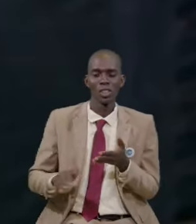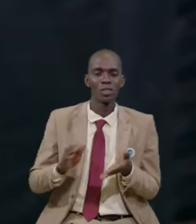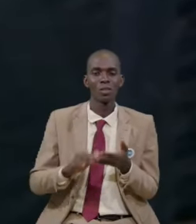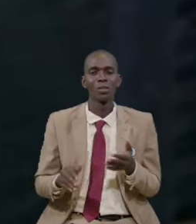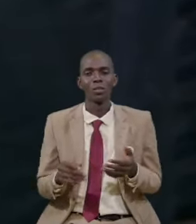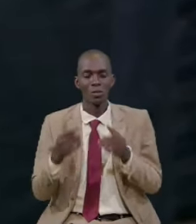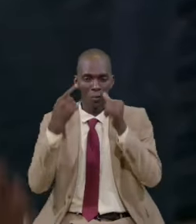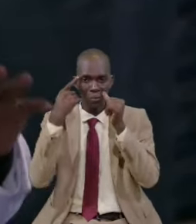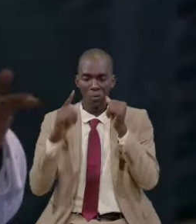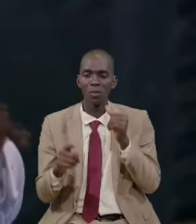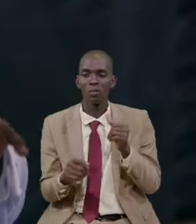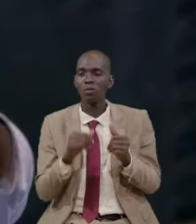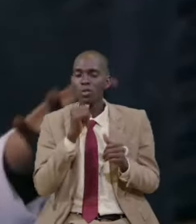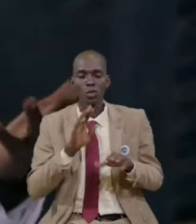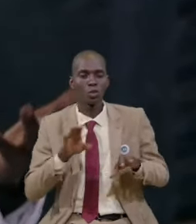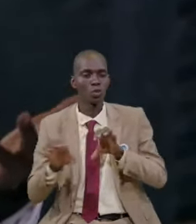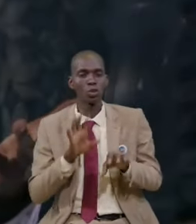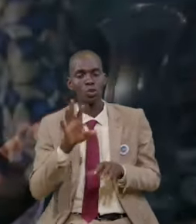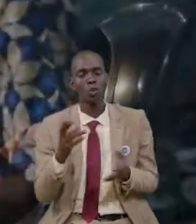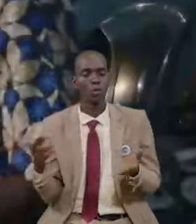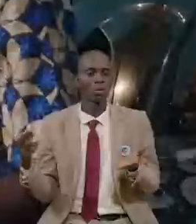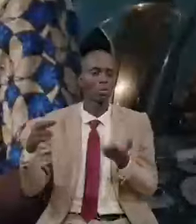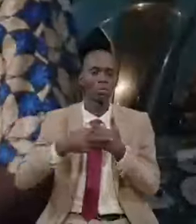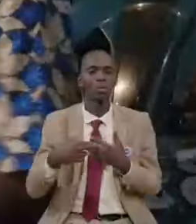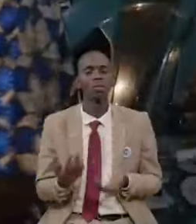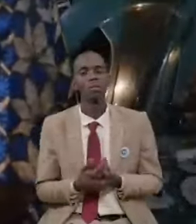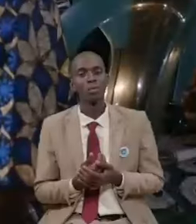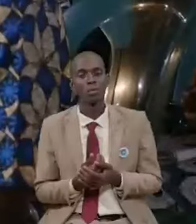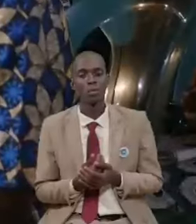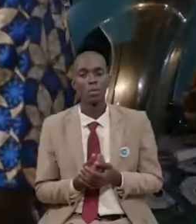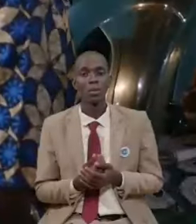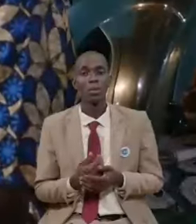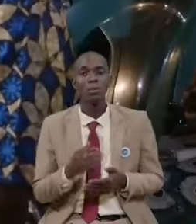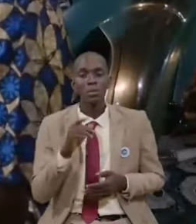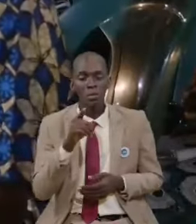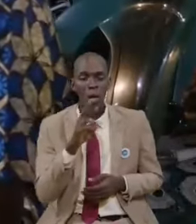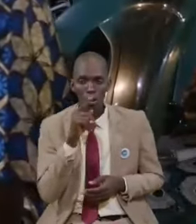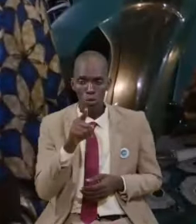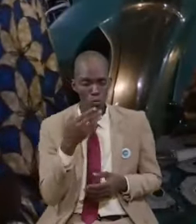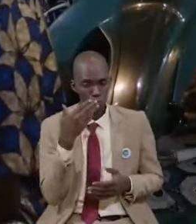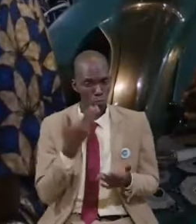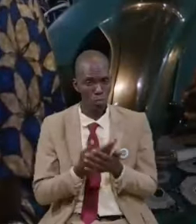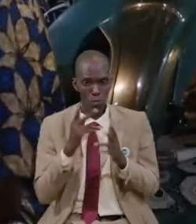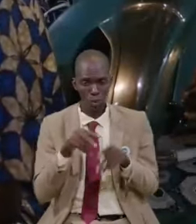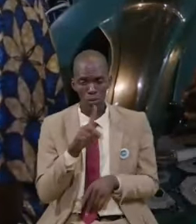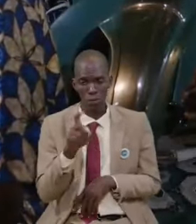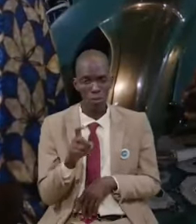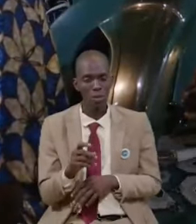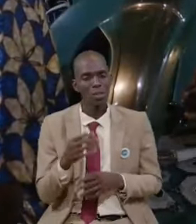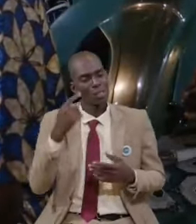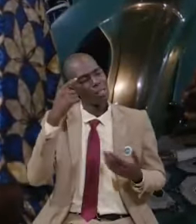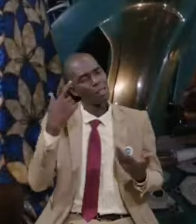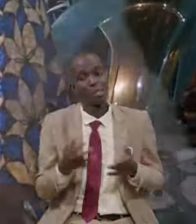good person. My friend, come out true. Were you a good person? If I confess that, if I